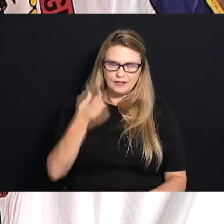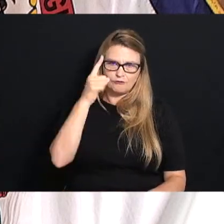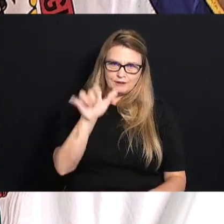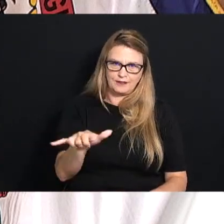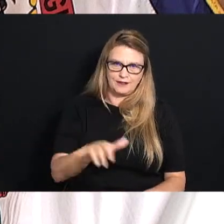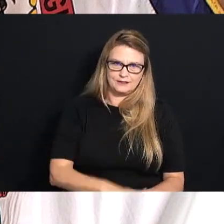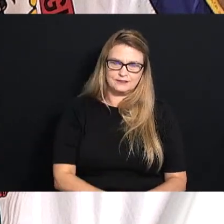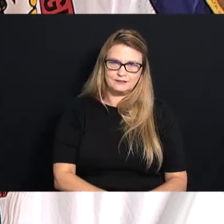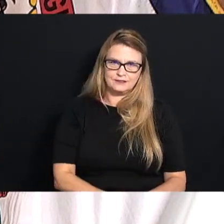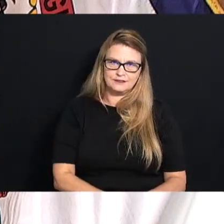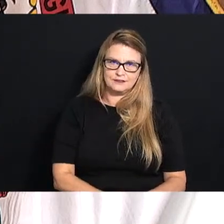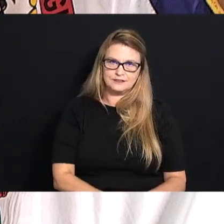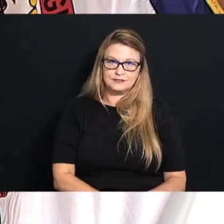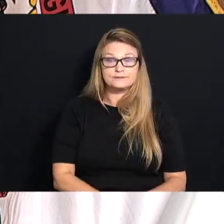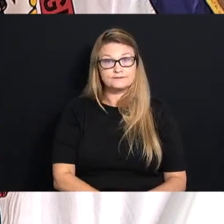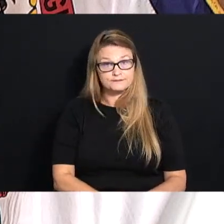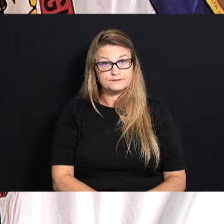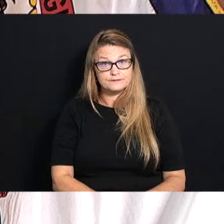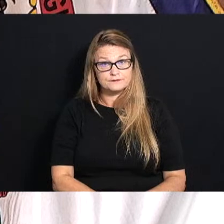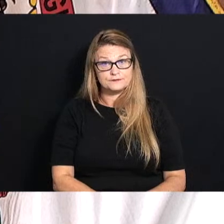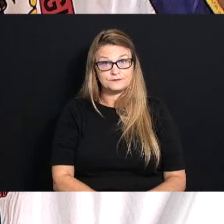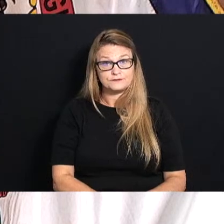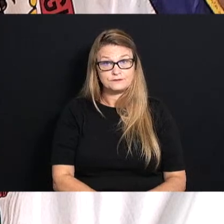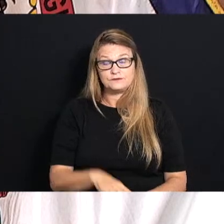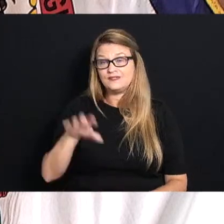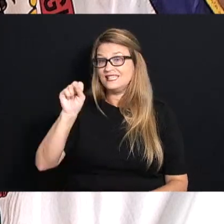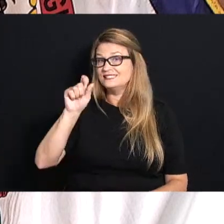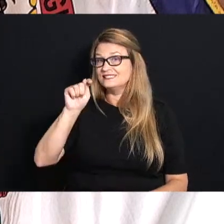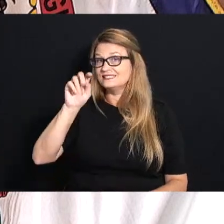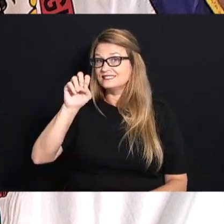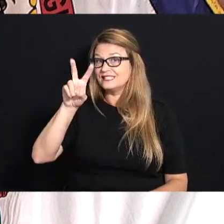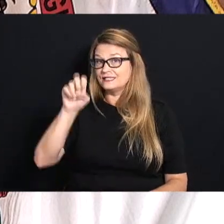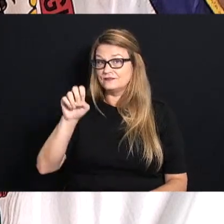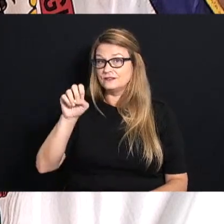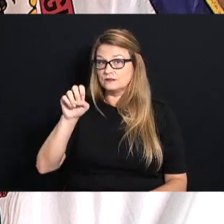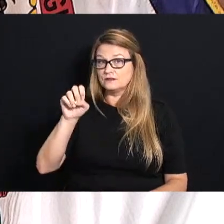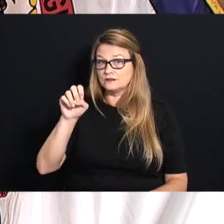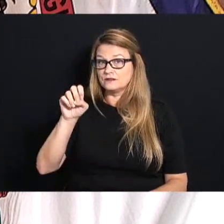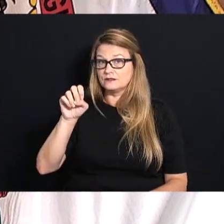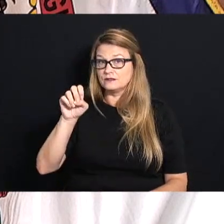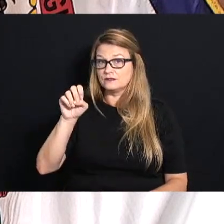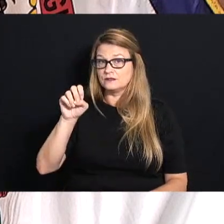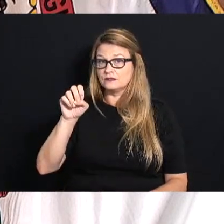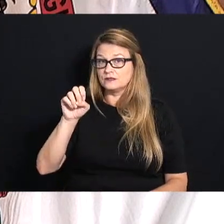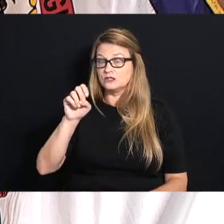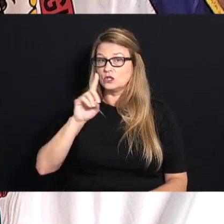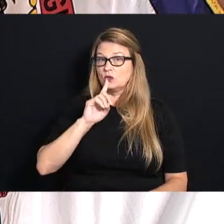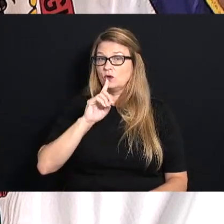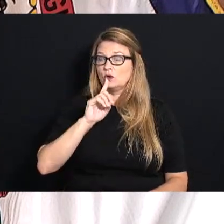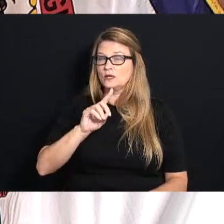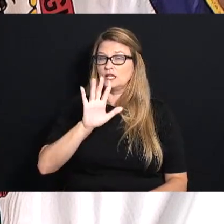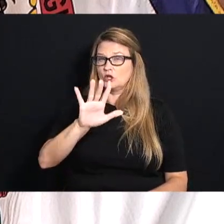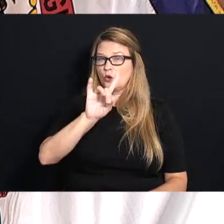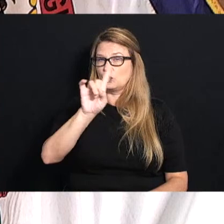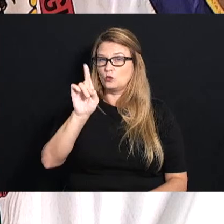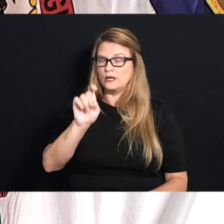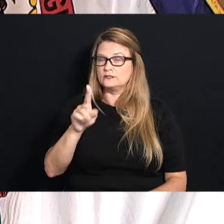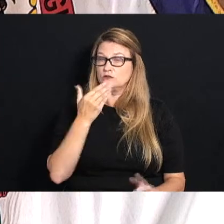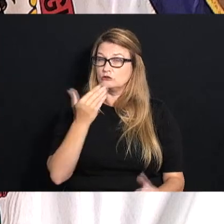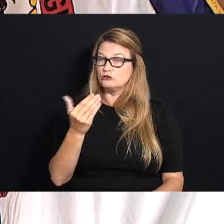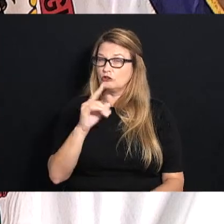be. Now, but Stephen, and it's real, your question is so